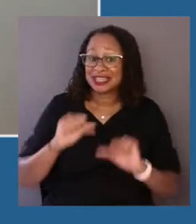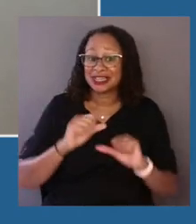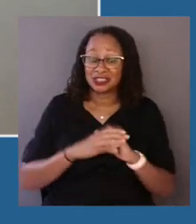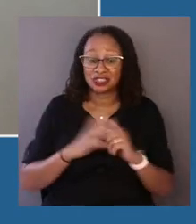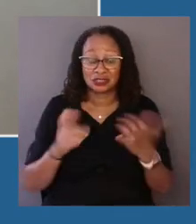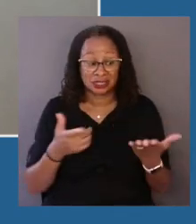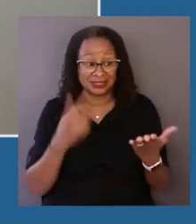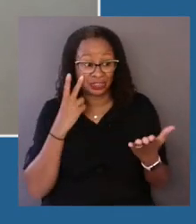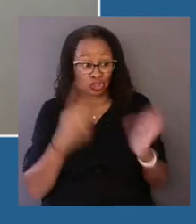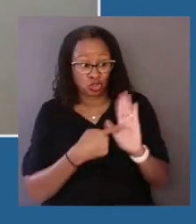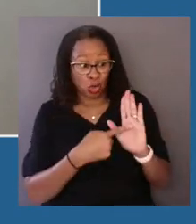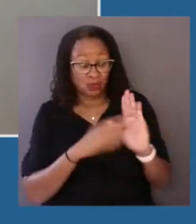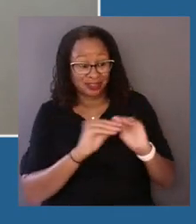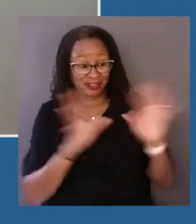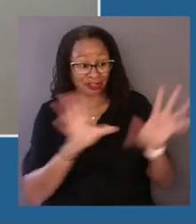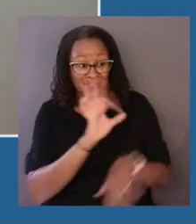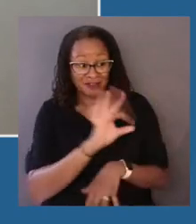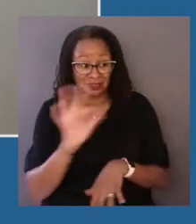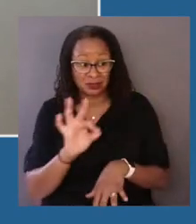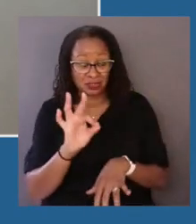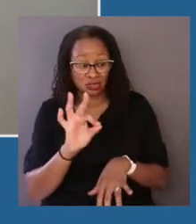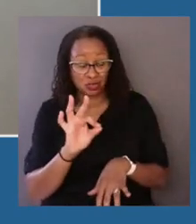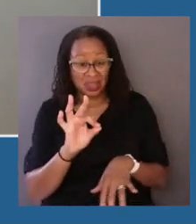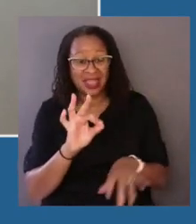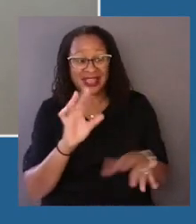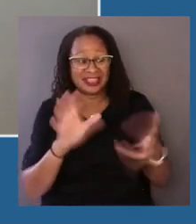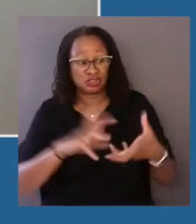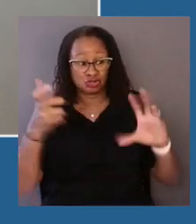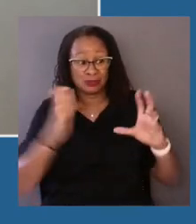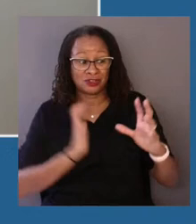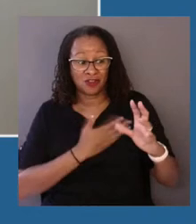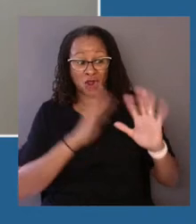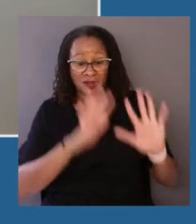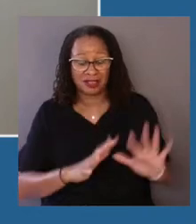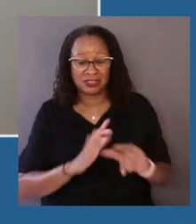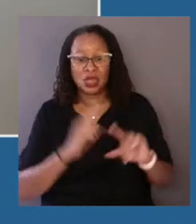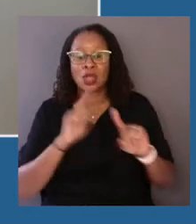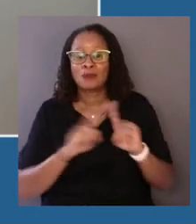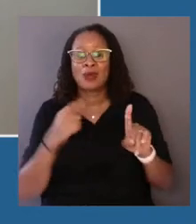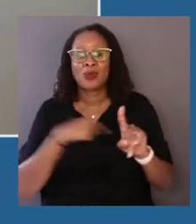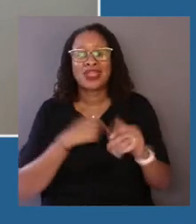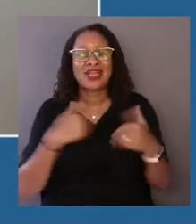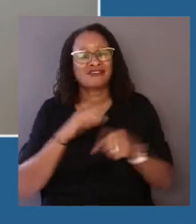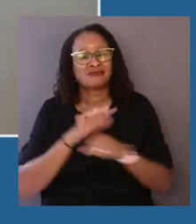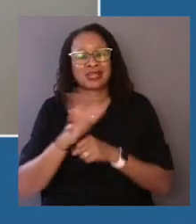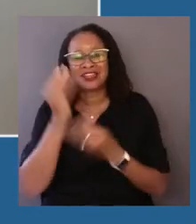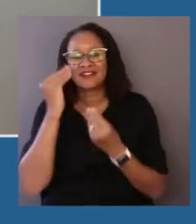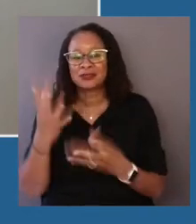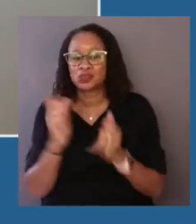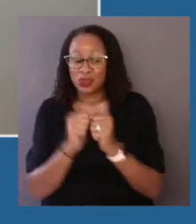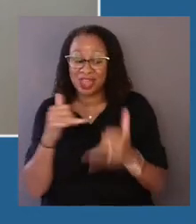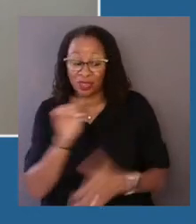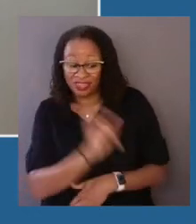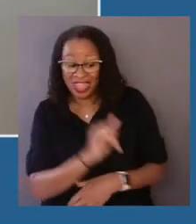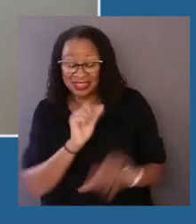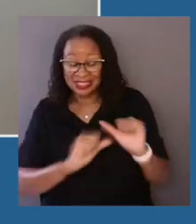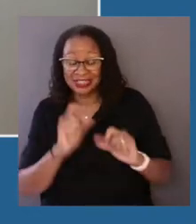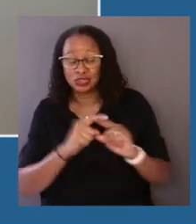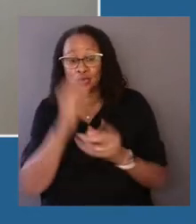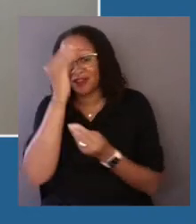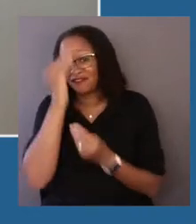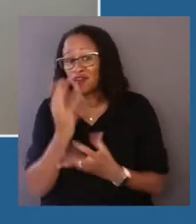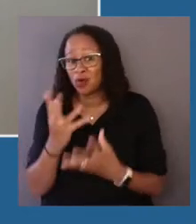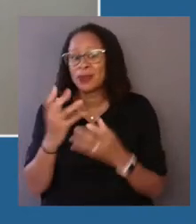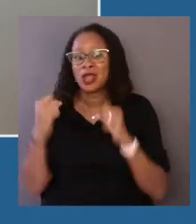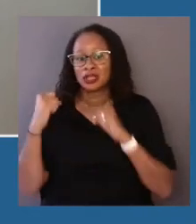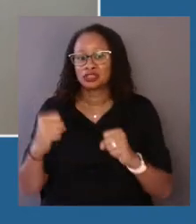causing disruption of our climate, we really have plenty of information, even without that additional science in order to inform a strong